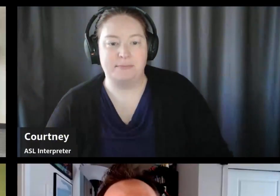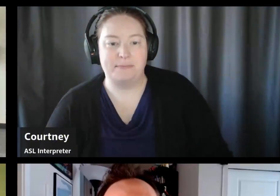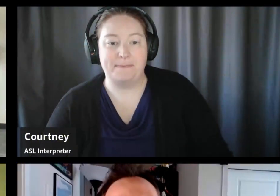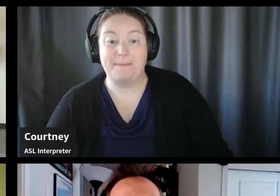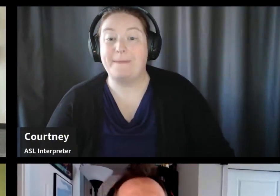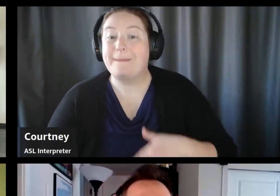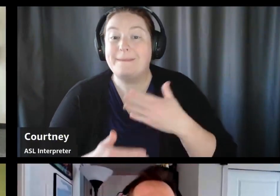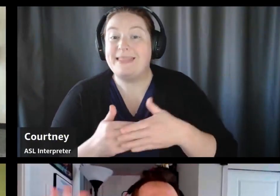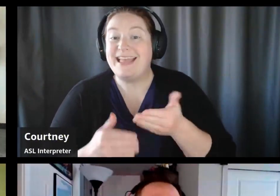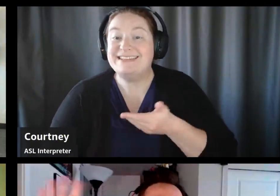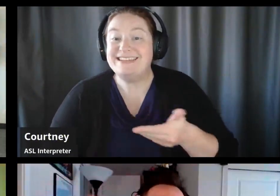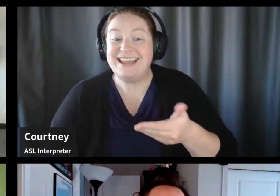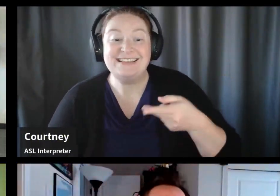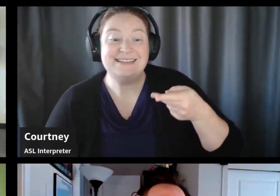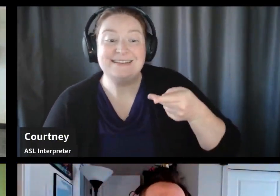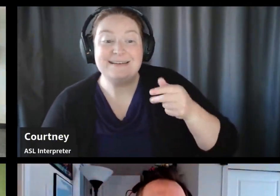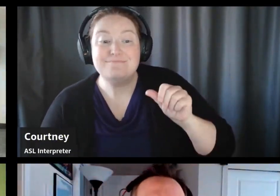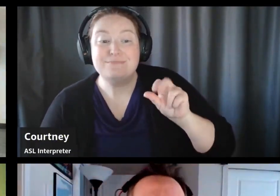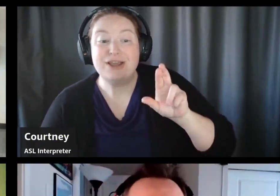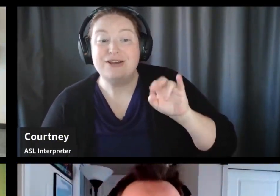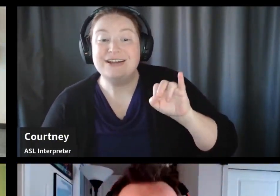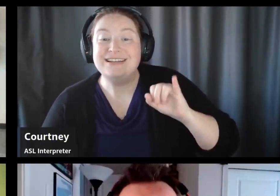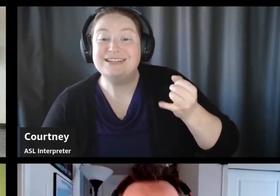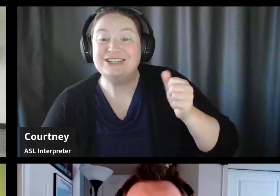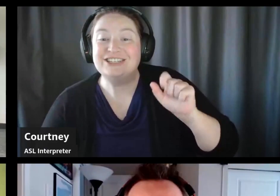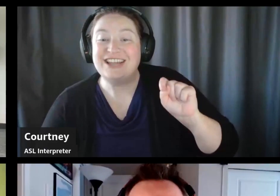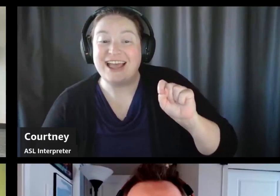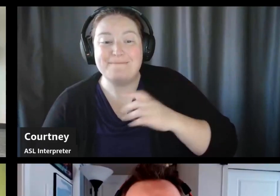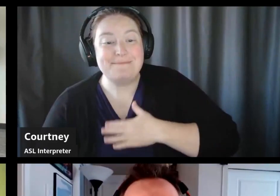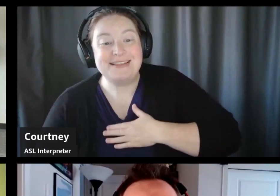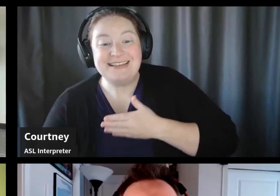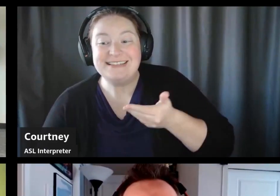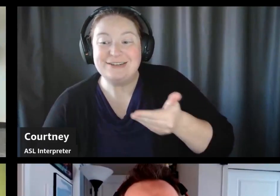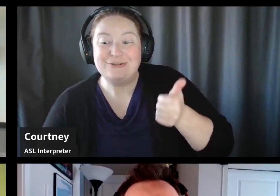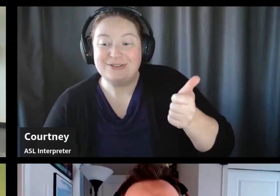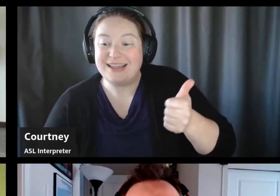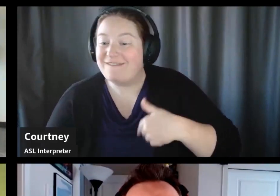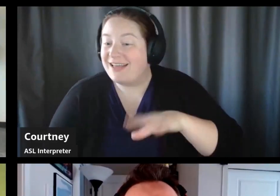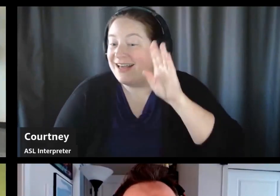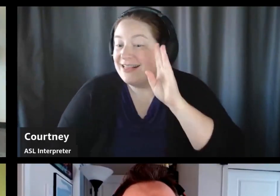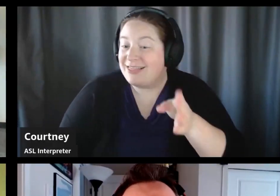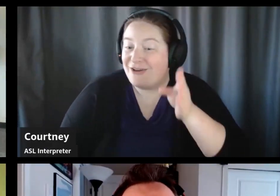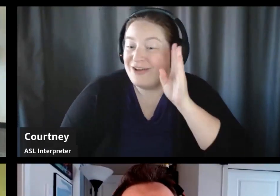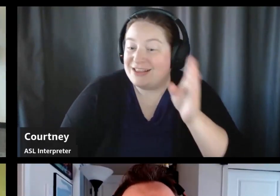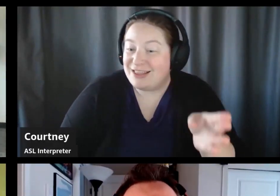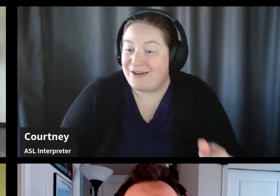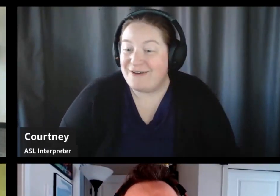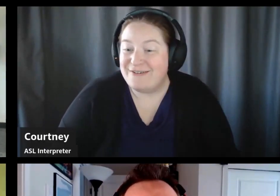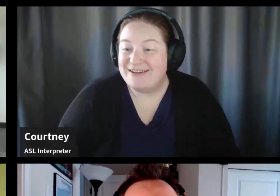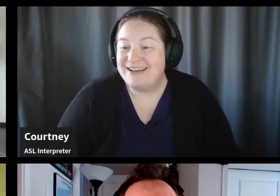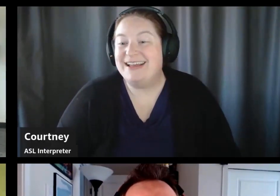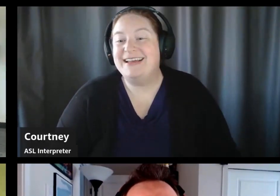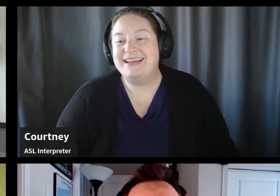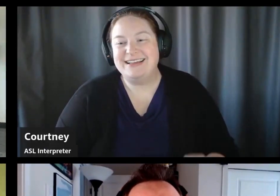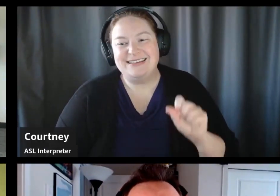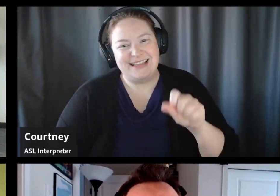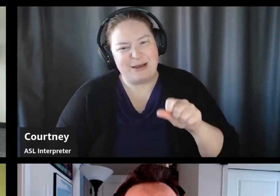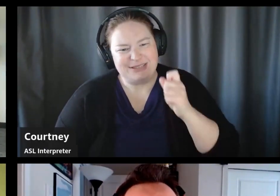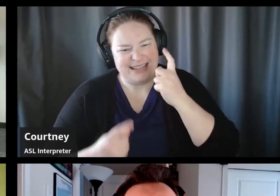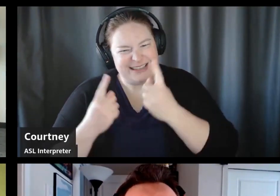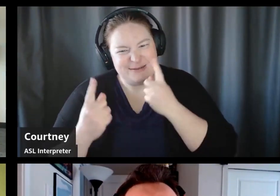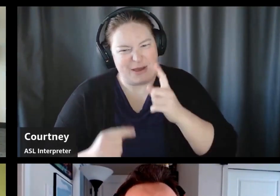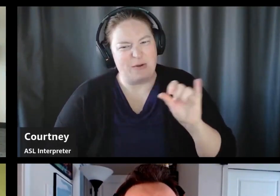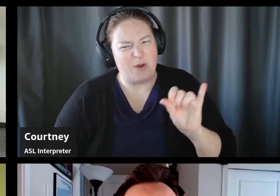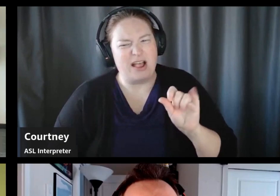next guest, Parashat, please introduce yourself. Hello. How you guys doing? Yeah, I was thinking about it as well. I should probably